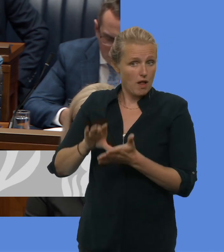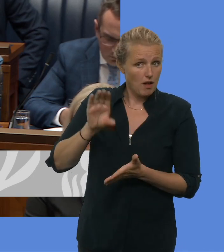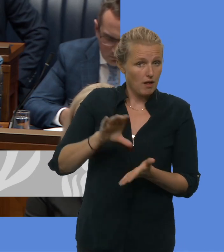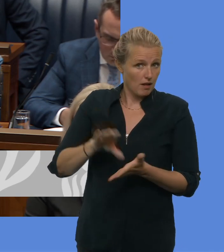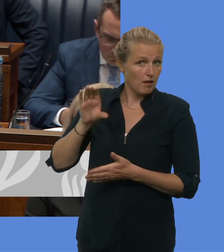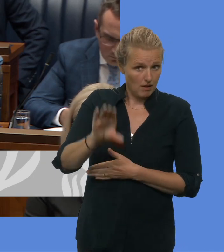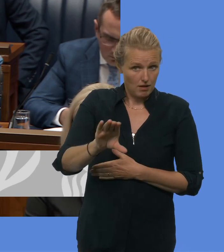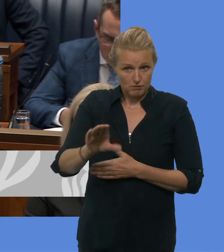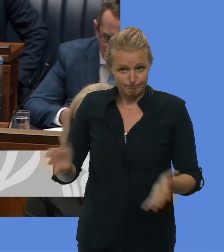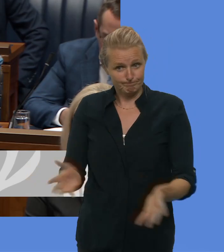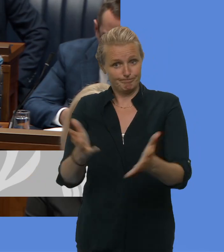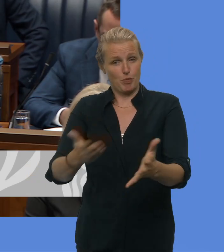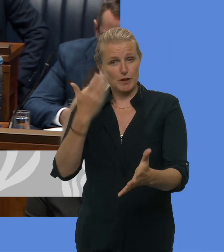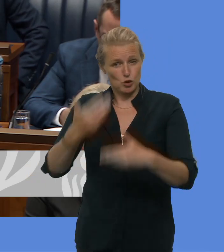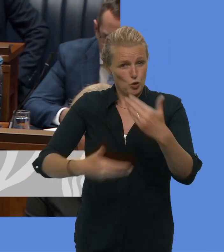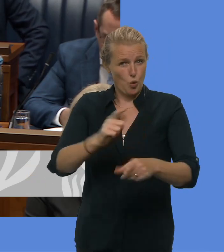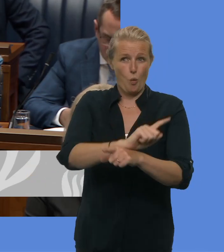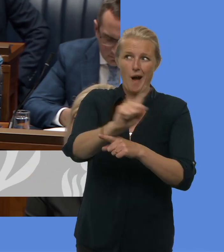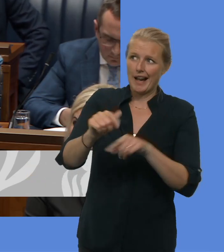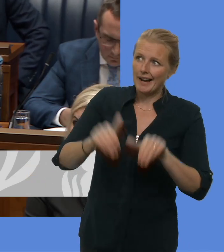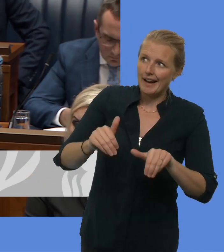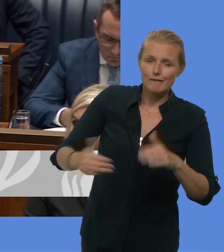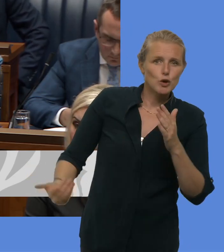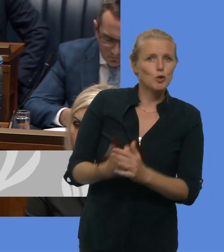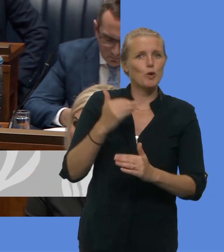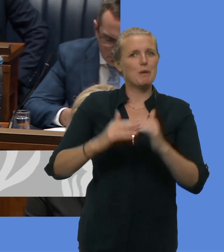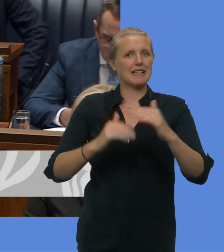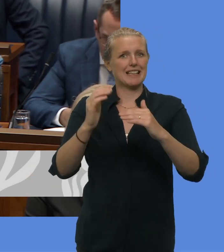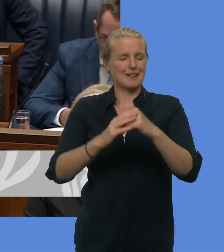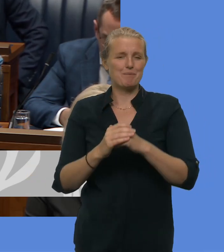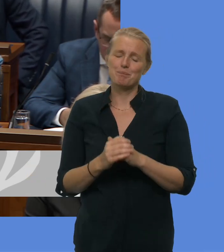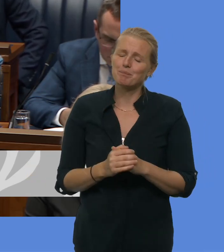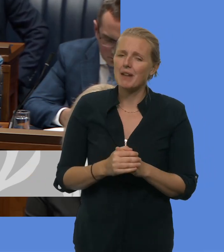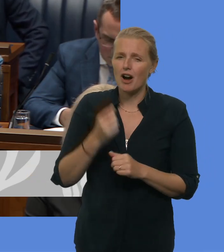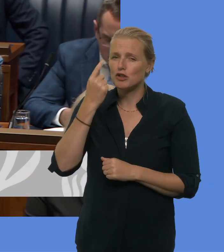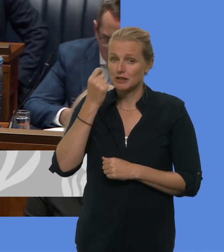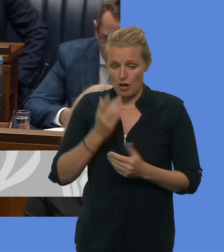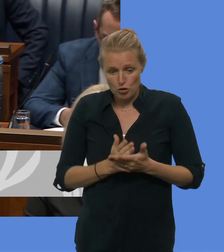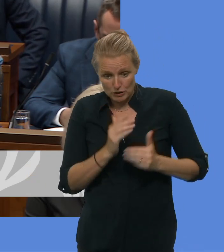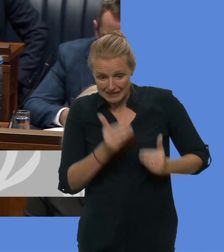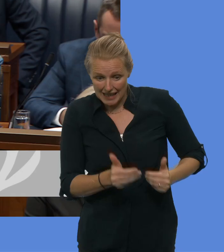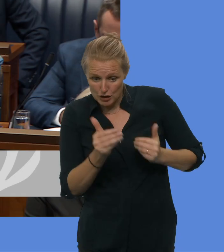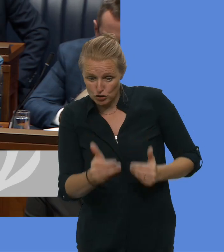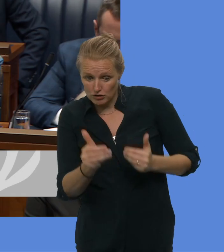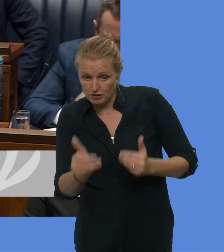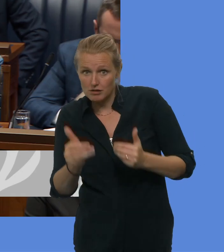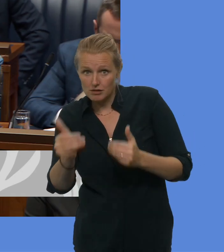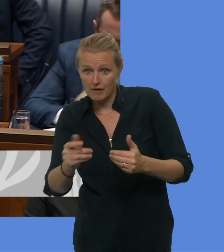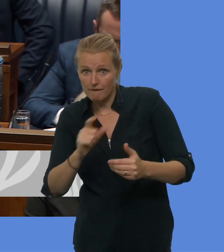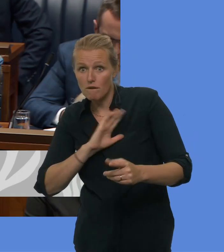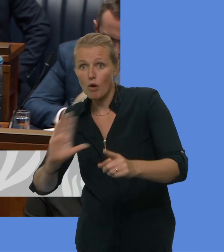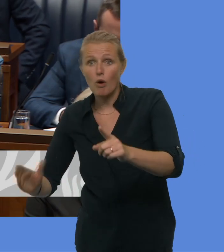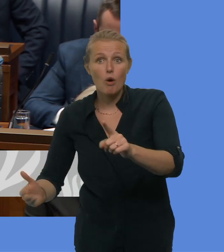to provide to the school. So it is important that as we make progress through the various stages for